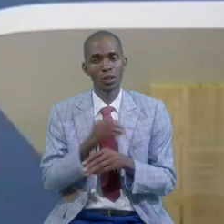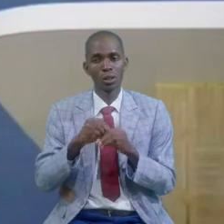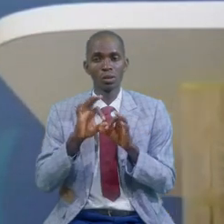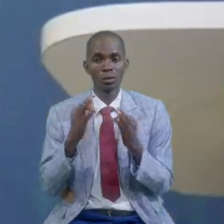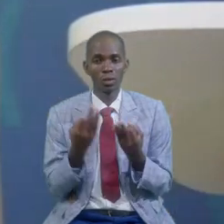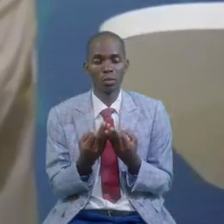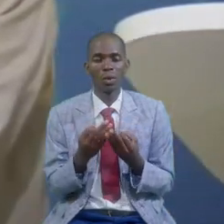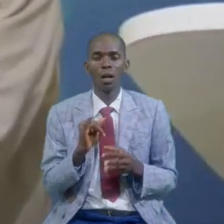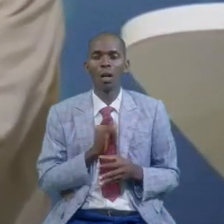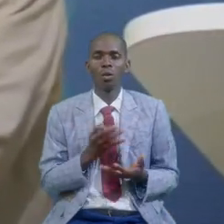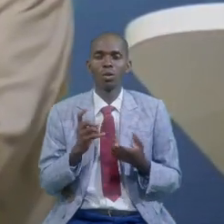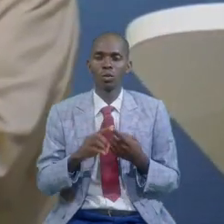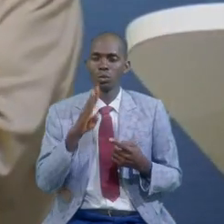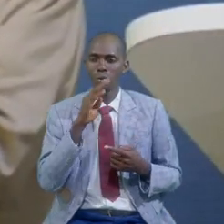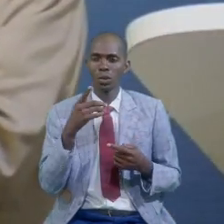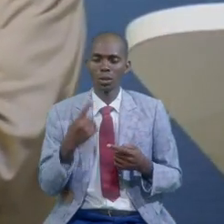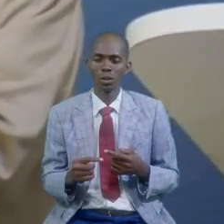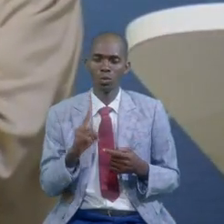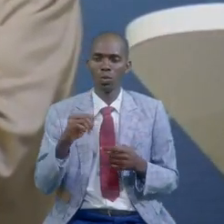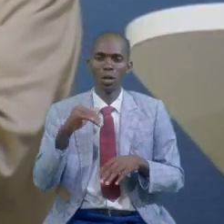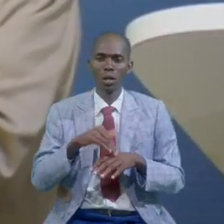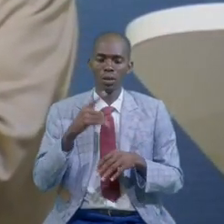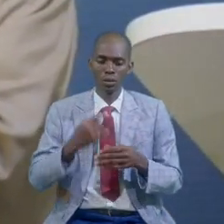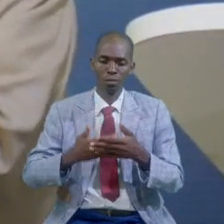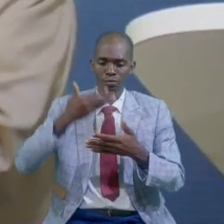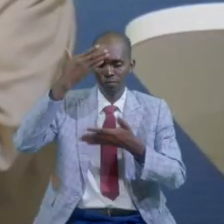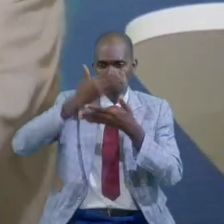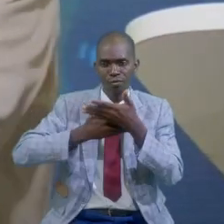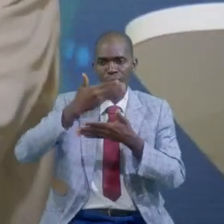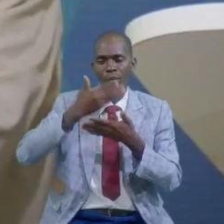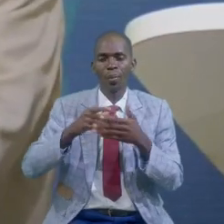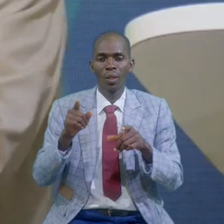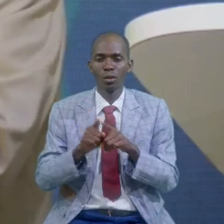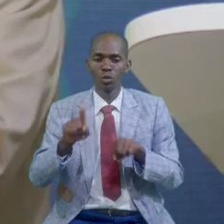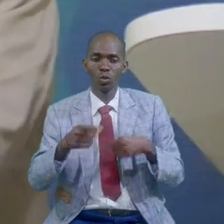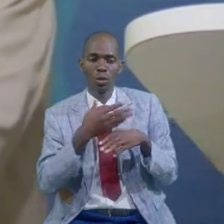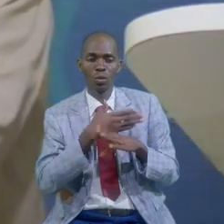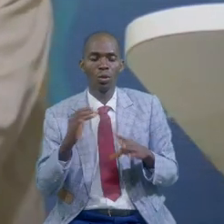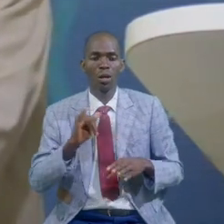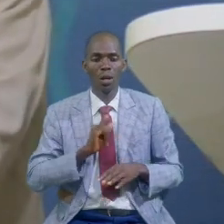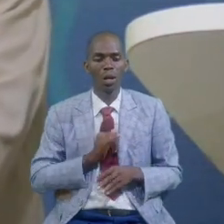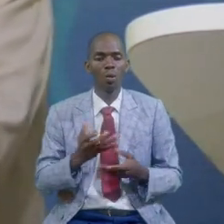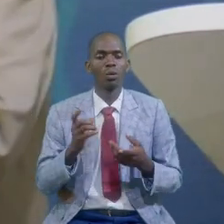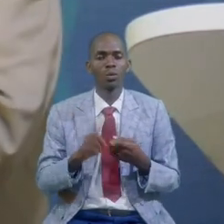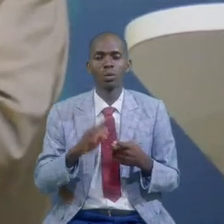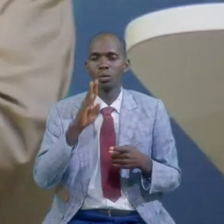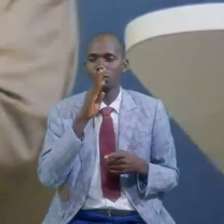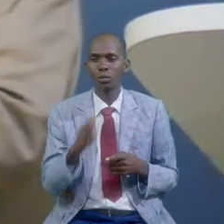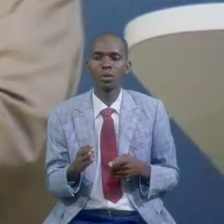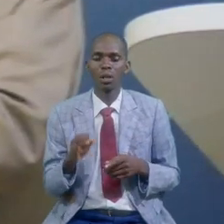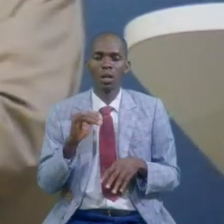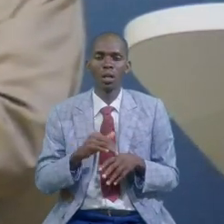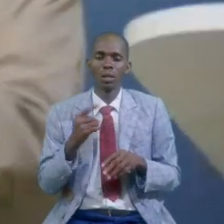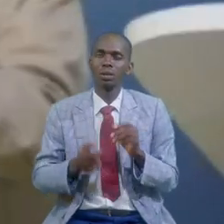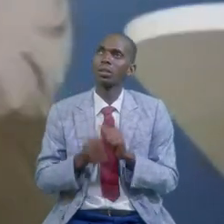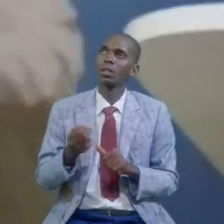want to be the forefront. In the forefront as you are going away. I want to be at the highest level as you